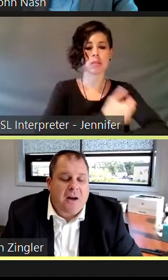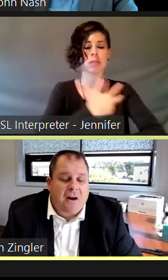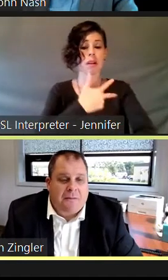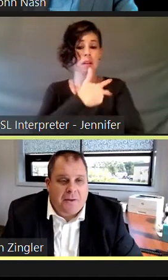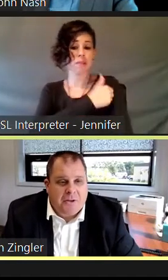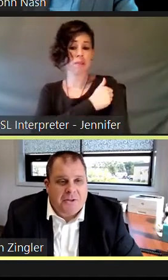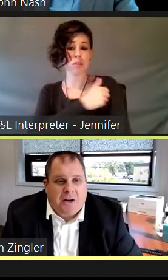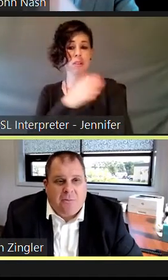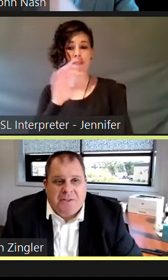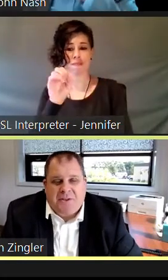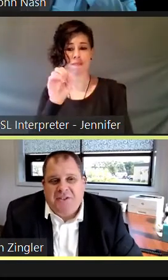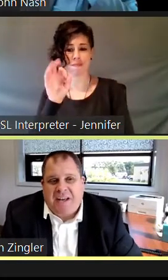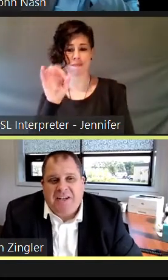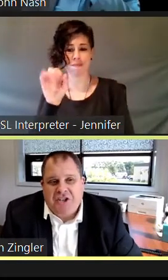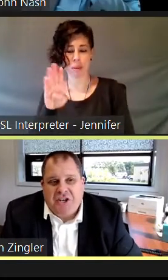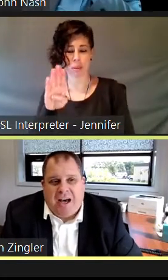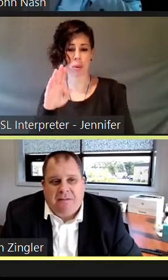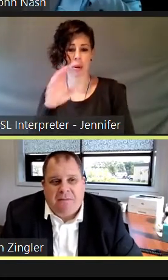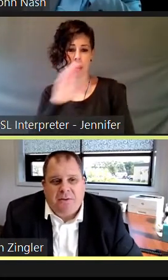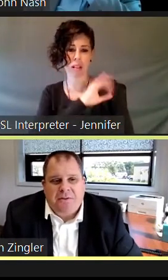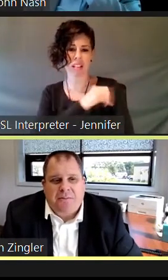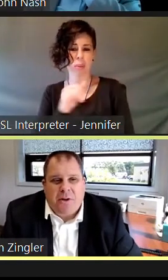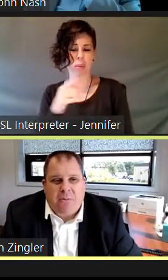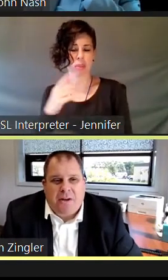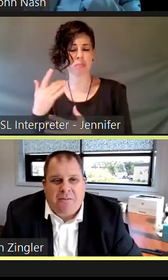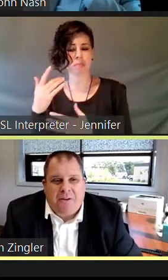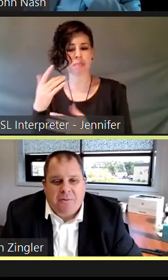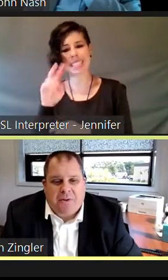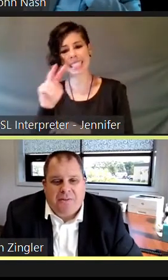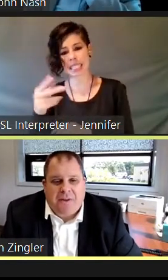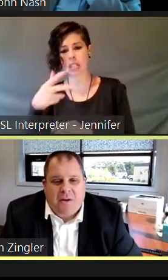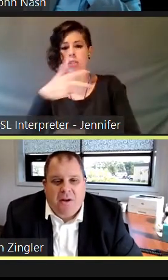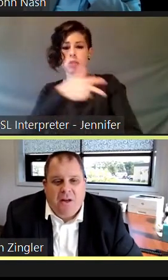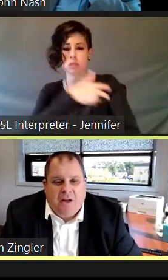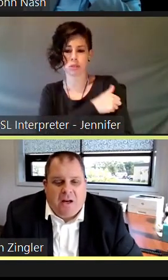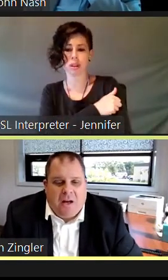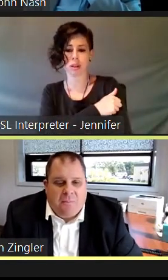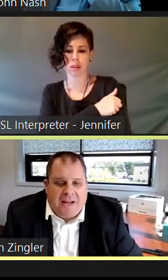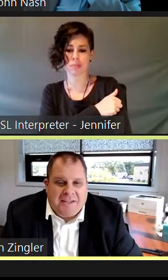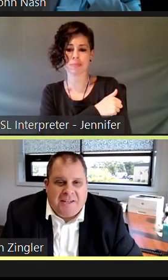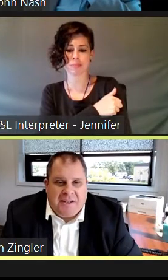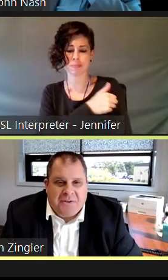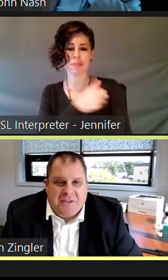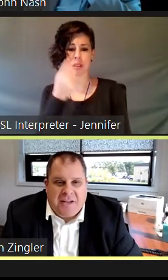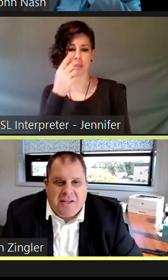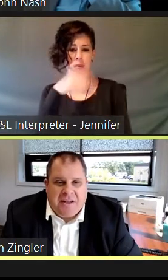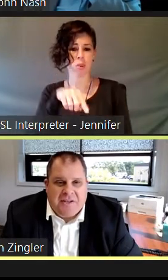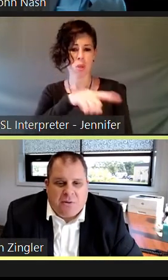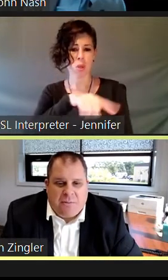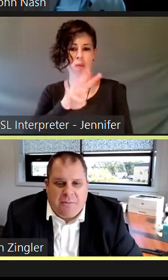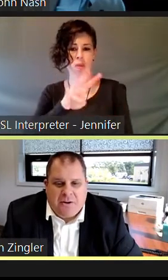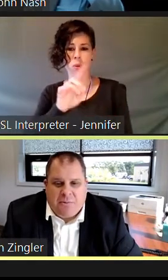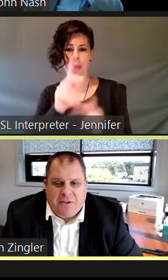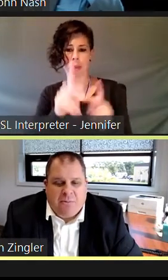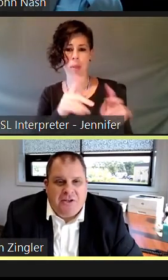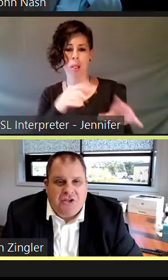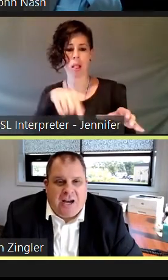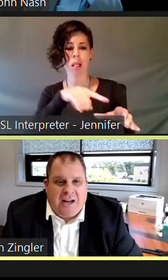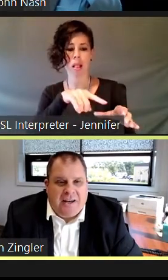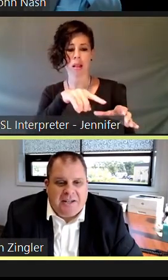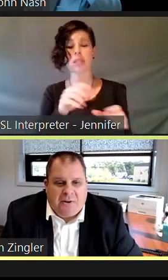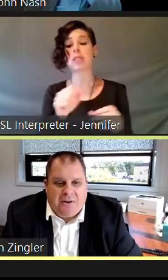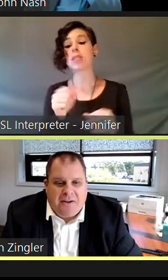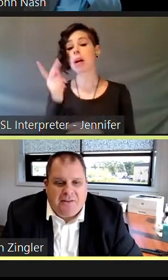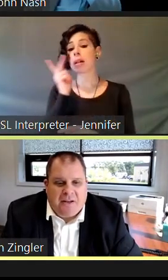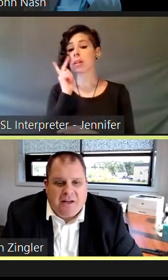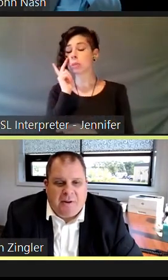which for the most part was their second shot for those 41 individuals. So as you'll see, it sort of mirrors what John